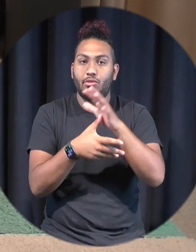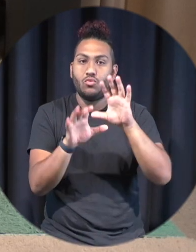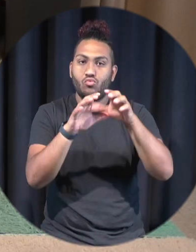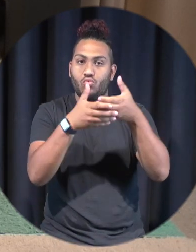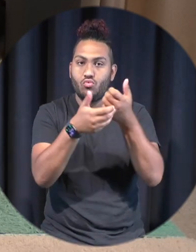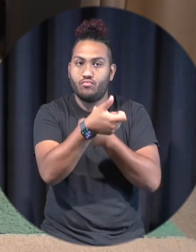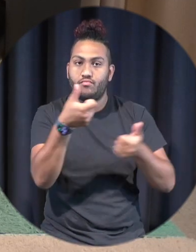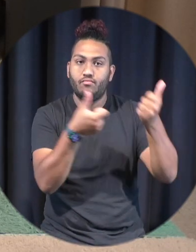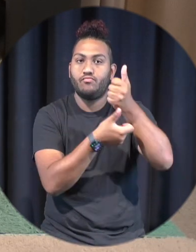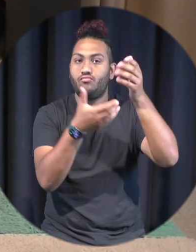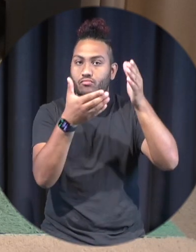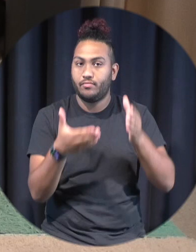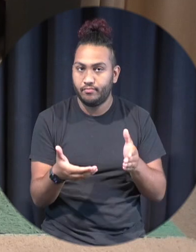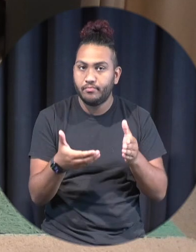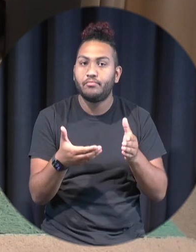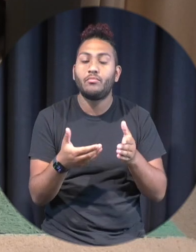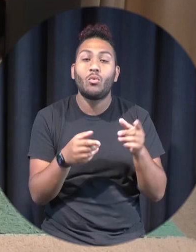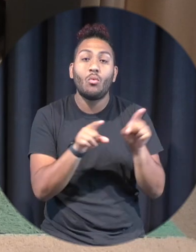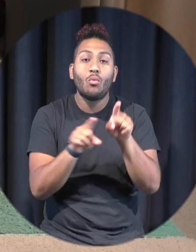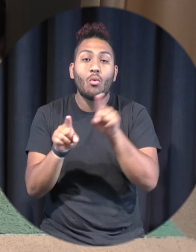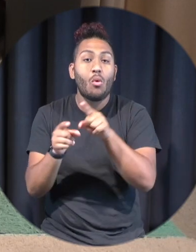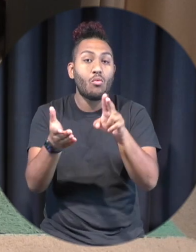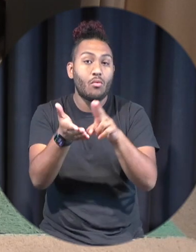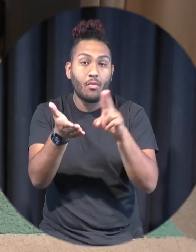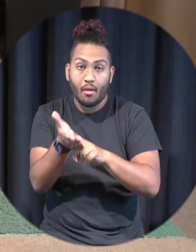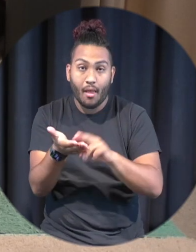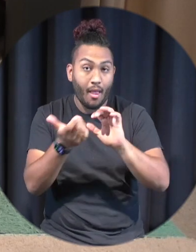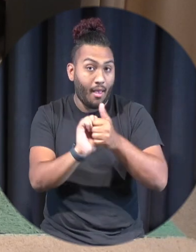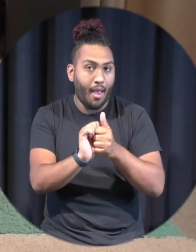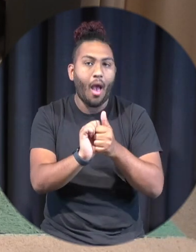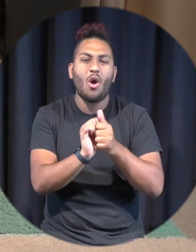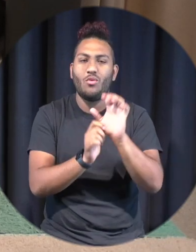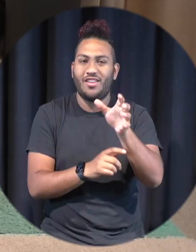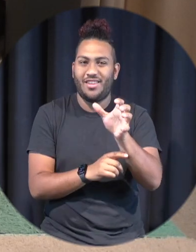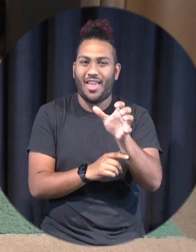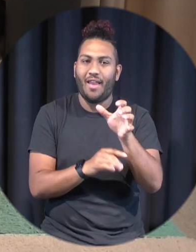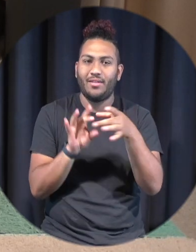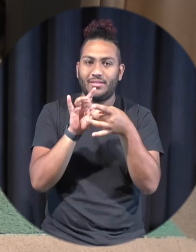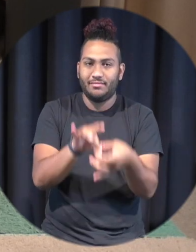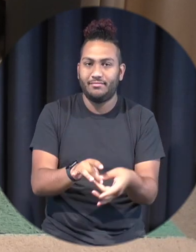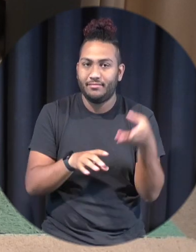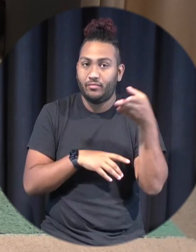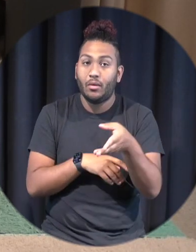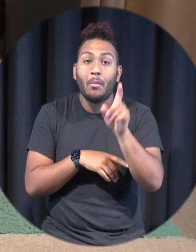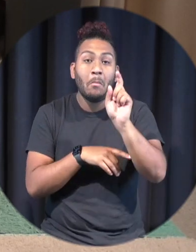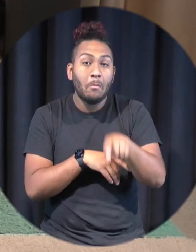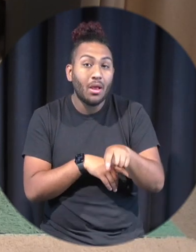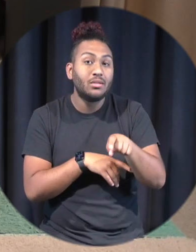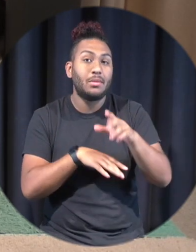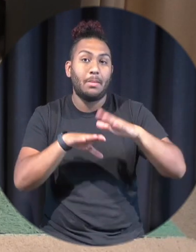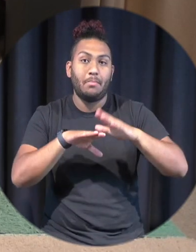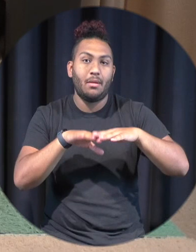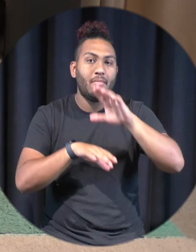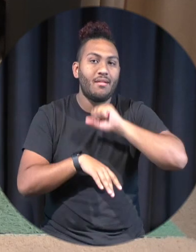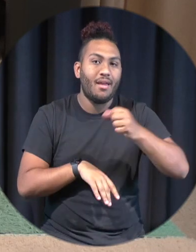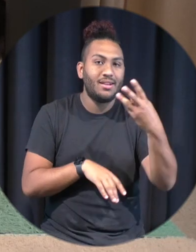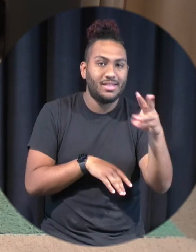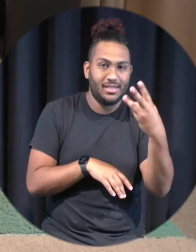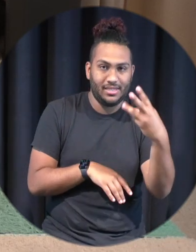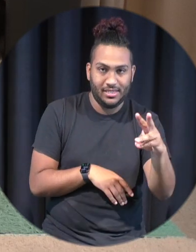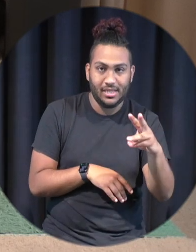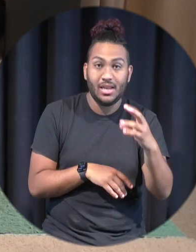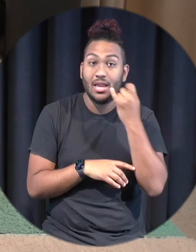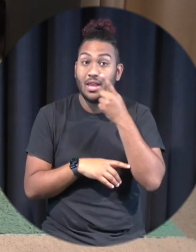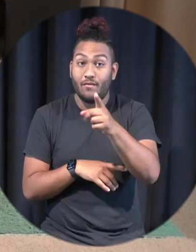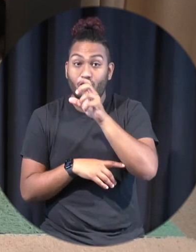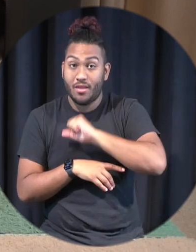during lunch. You can also sign up using the link posted on Canvas. You must be 16 years old or up to donate. If you